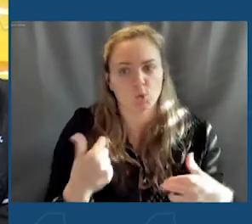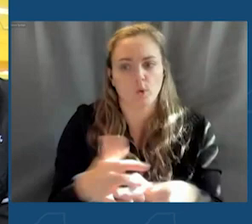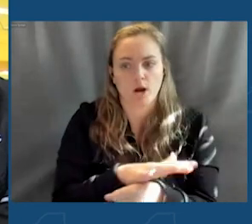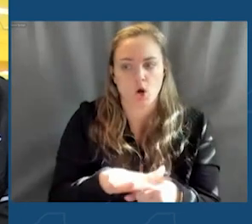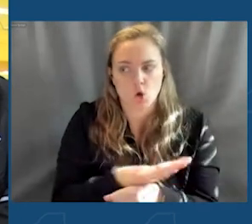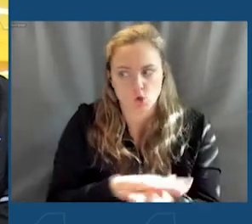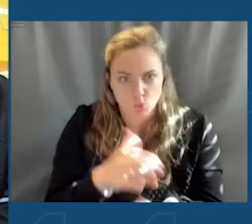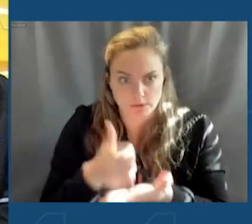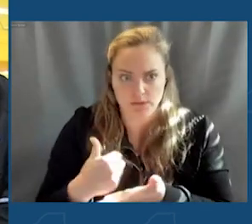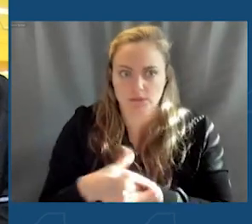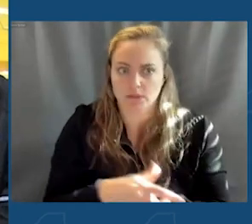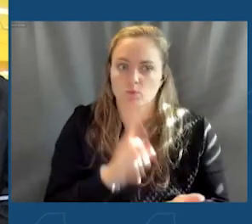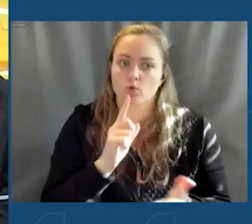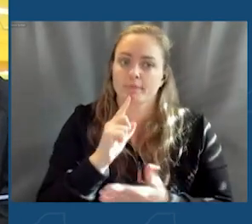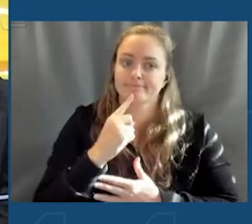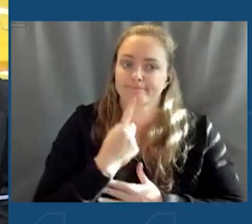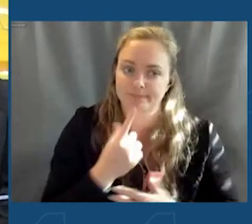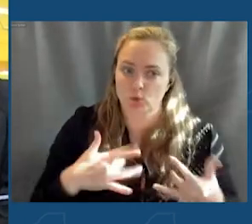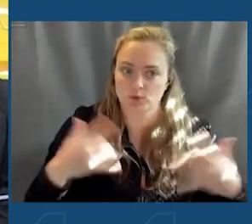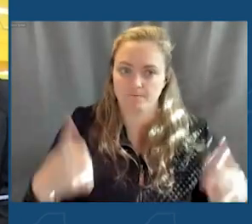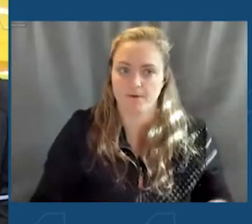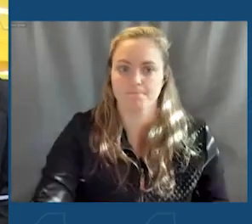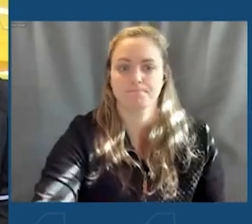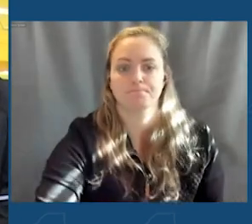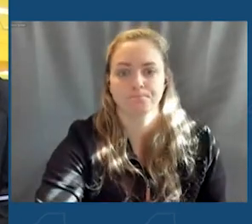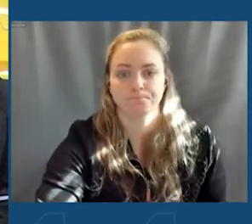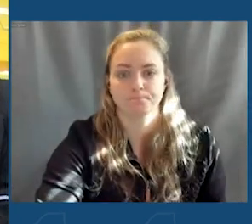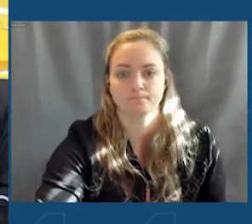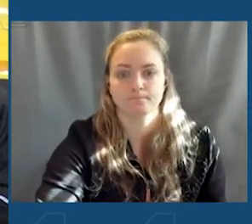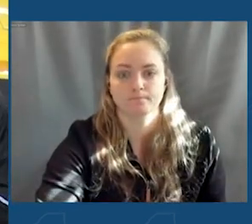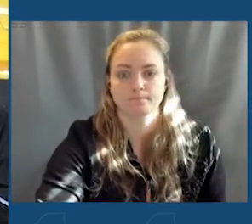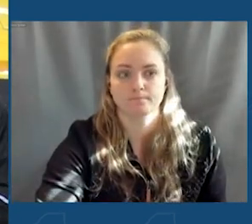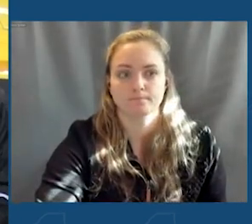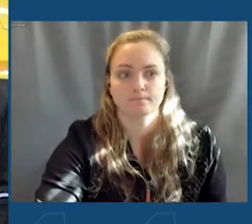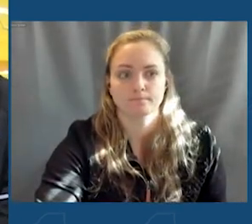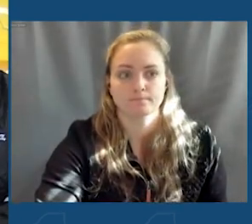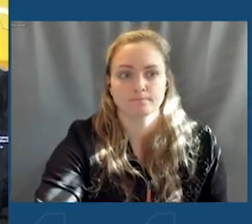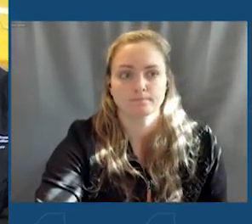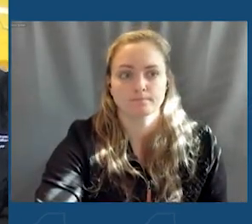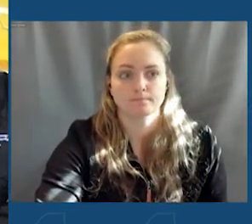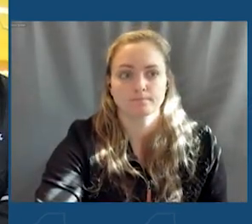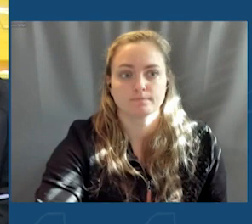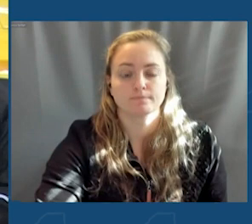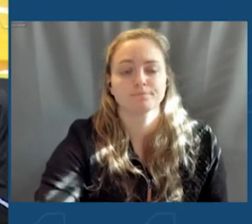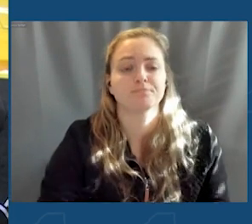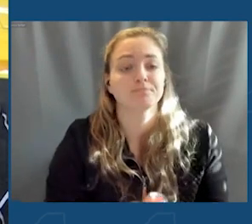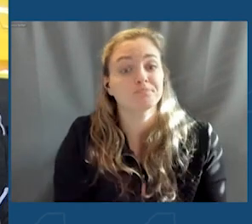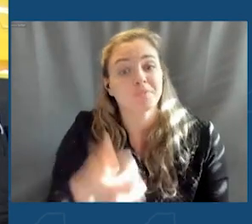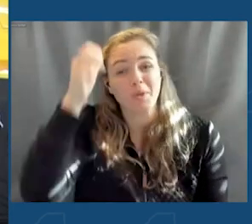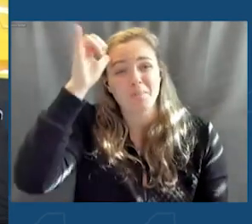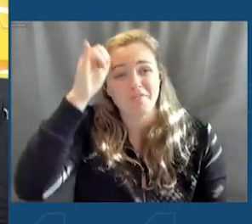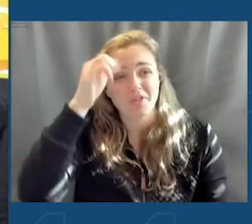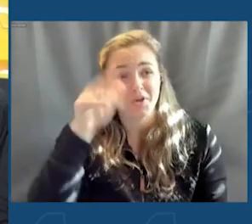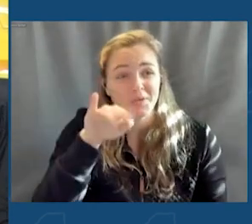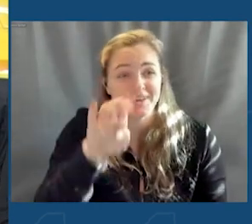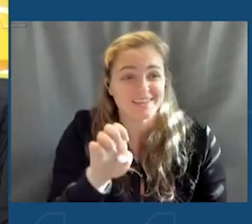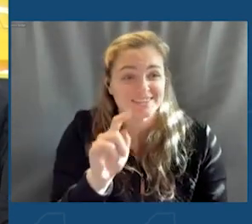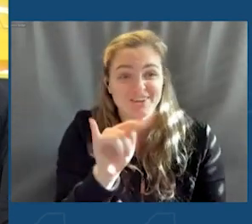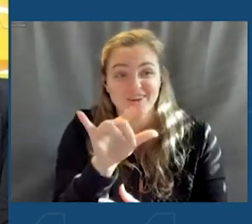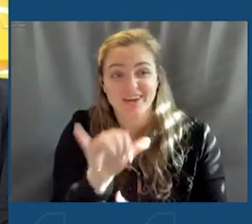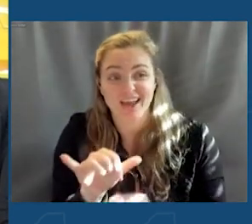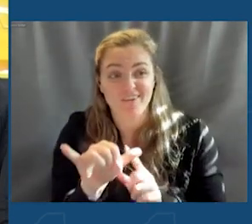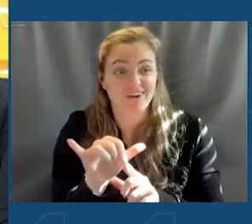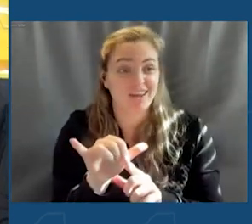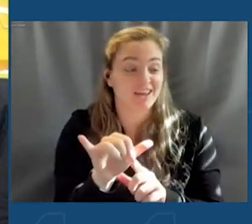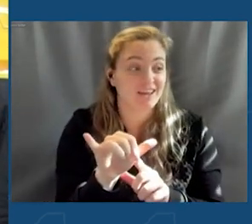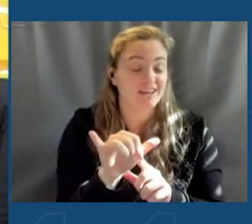is going to be a significant event. It's Buffalo, it's Erie County, it's Western New York in winter. We can get these types of lake effect